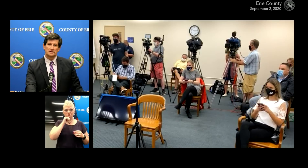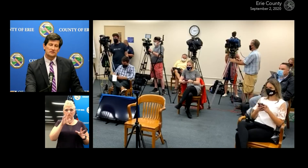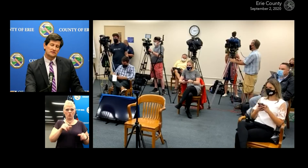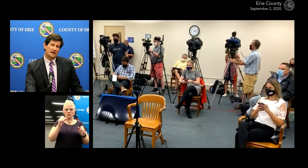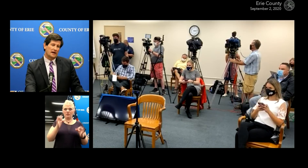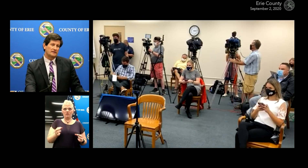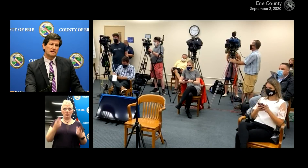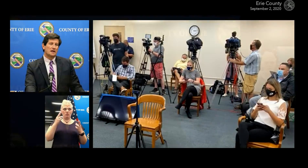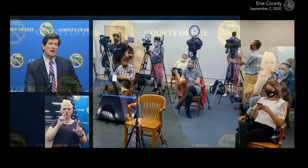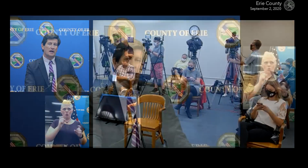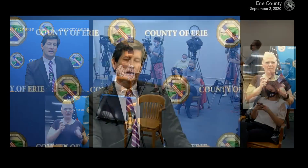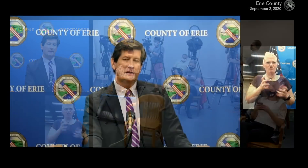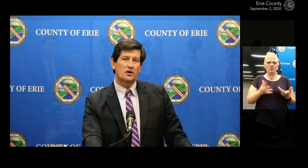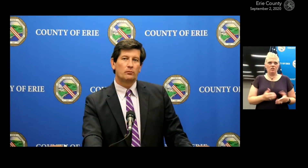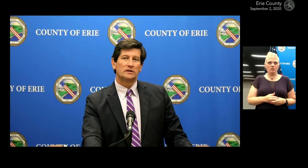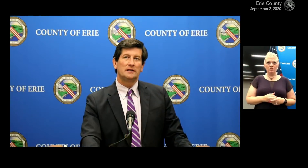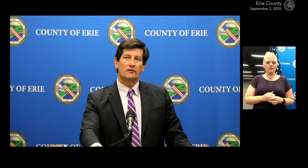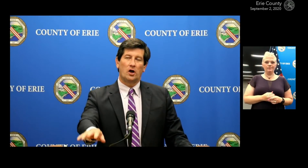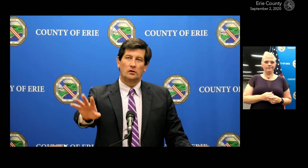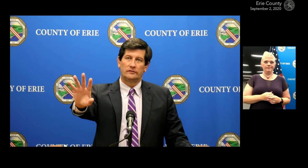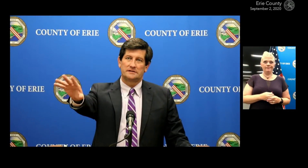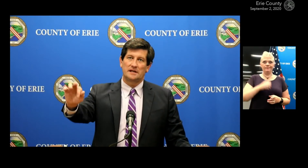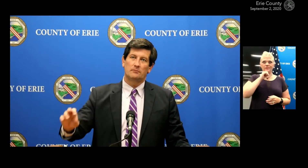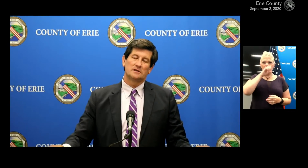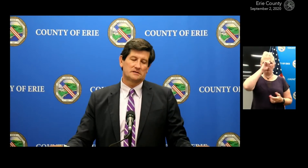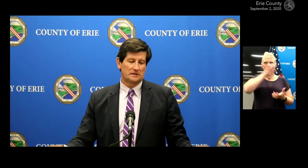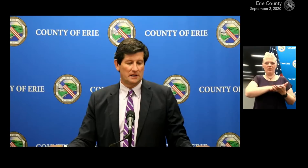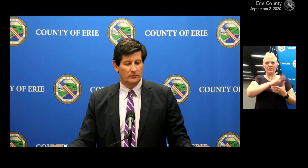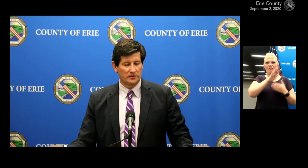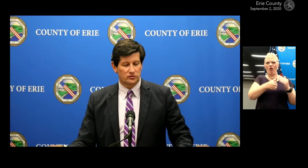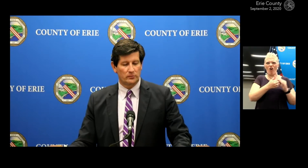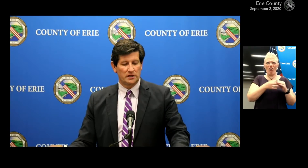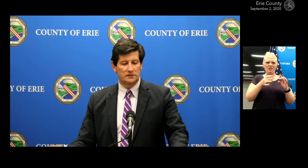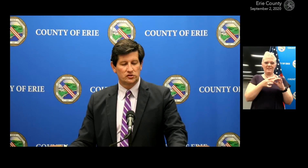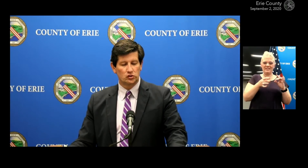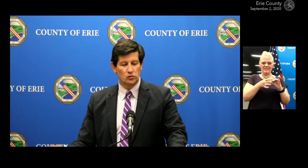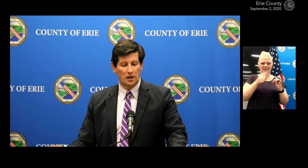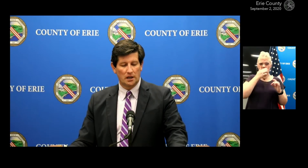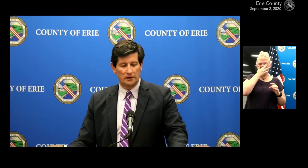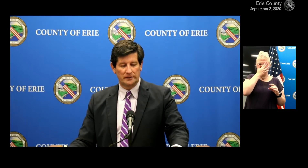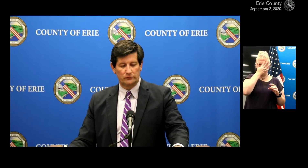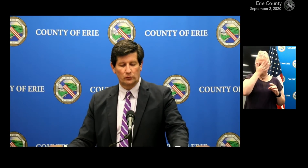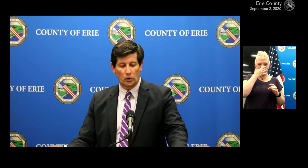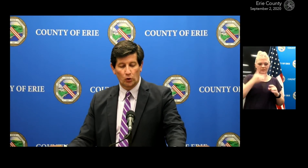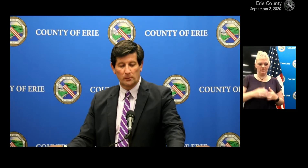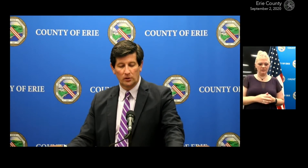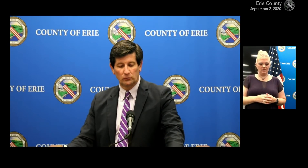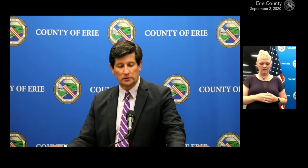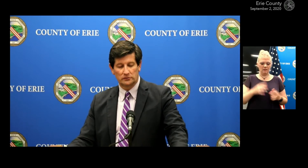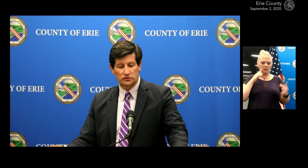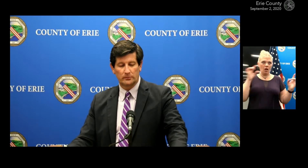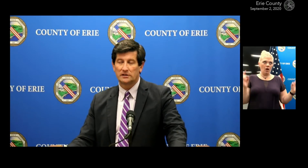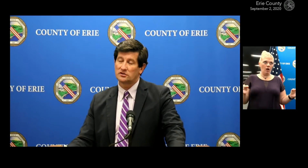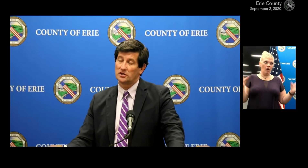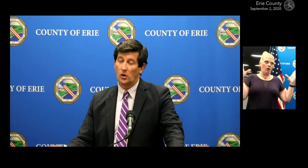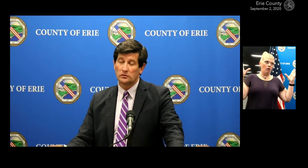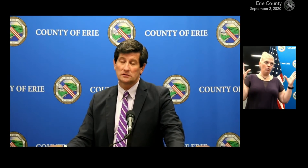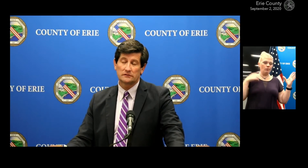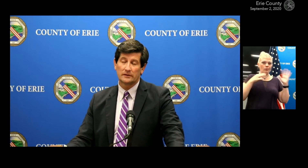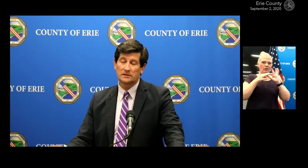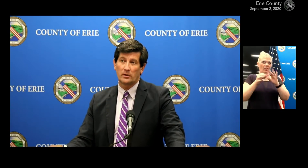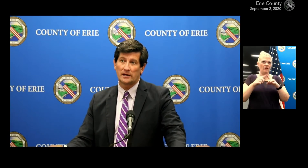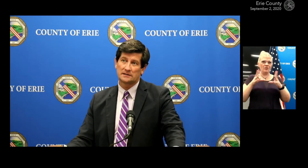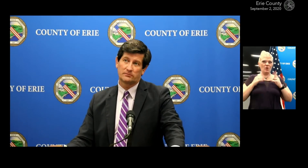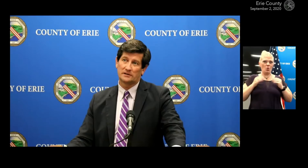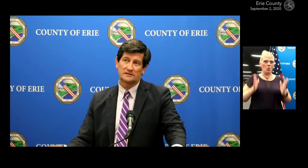or donations. I don't believe all of the statements that have been attributed to that were horrible were attributed to the owners